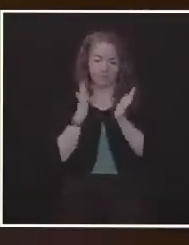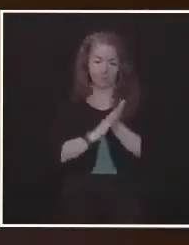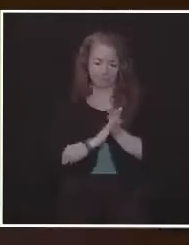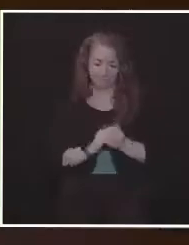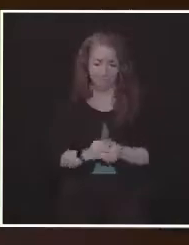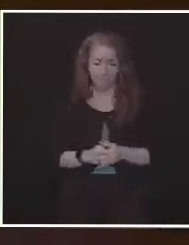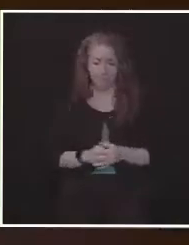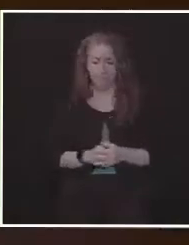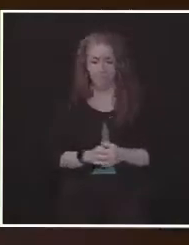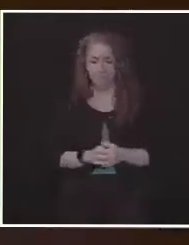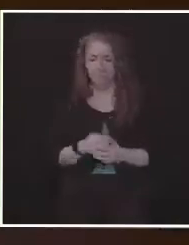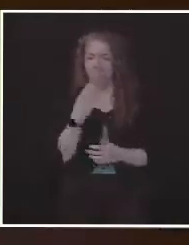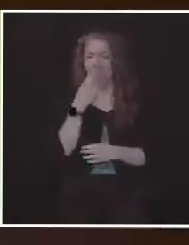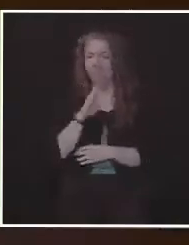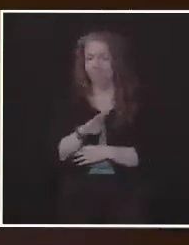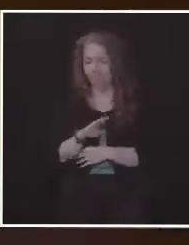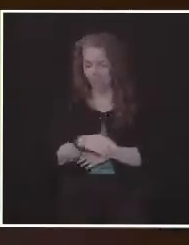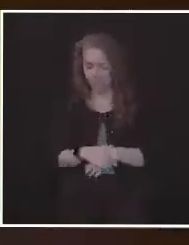Good afternoon.